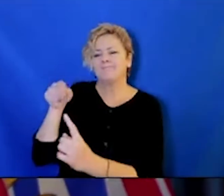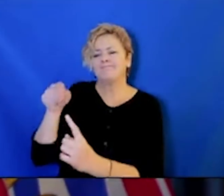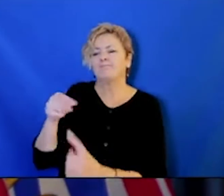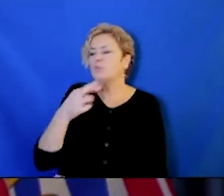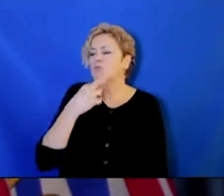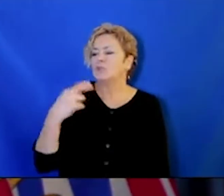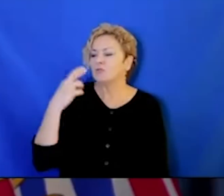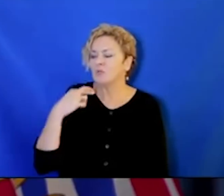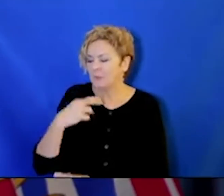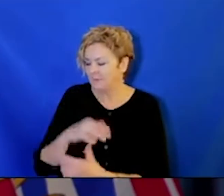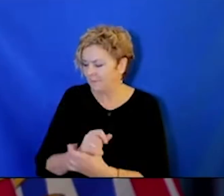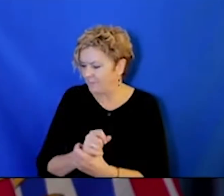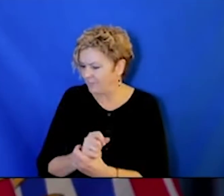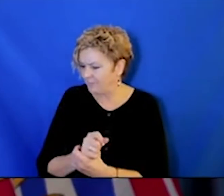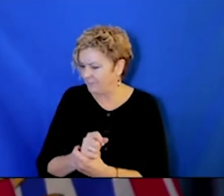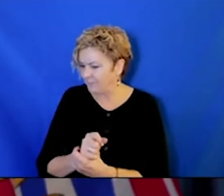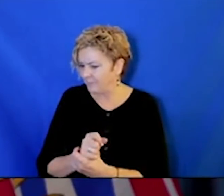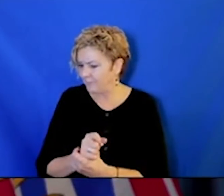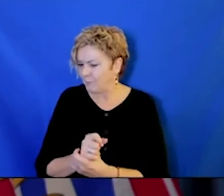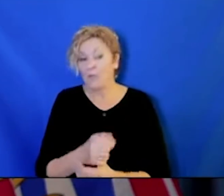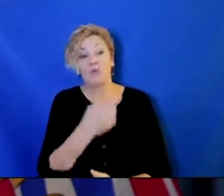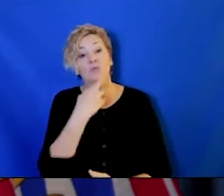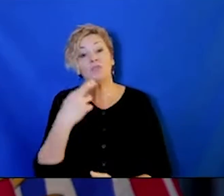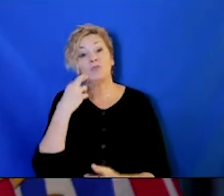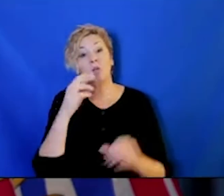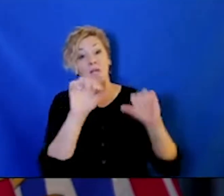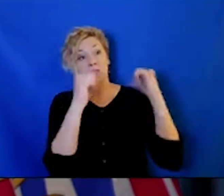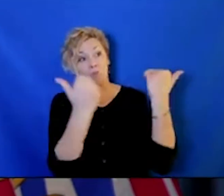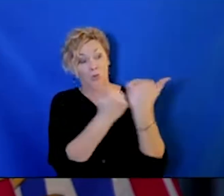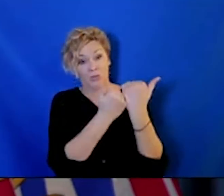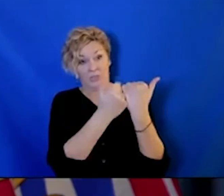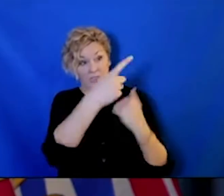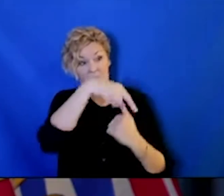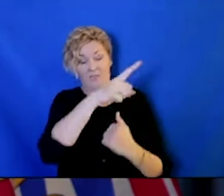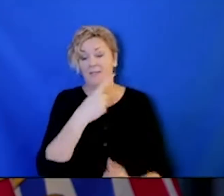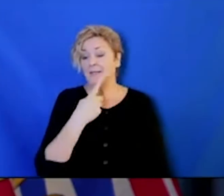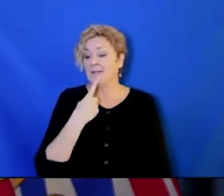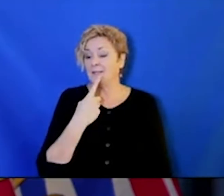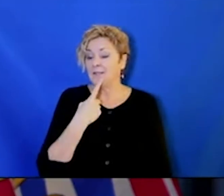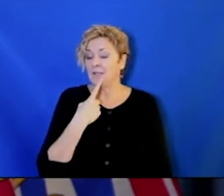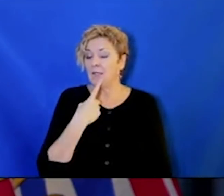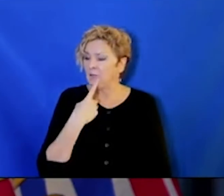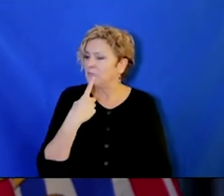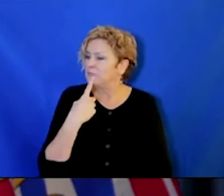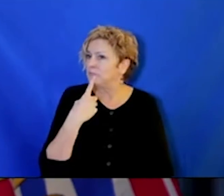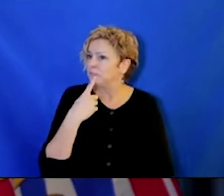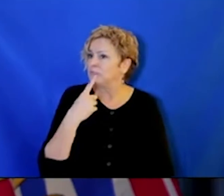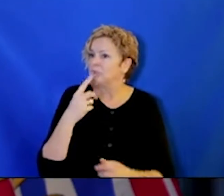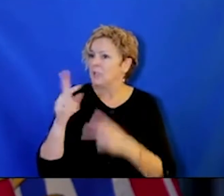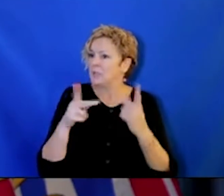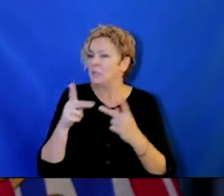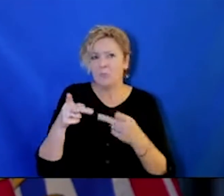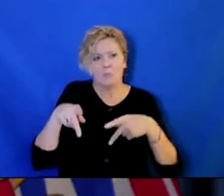restaurant situation. The head of the Restaurant Association is saying that people can go to restaurants with people outside